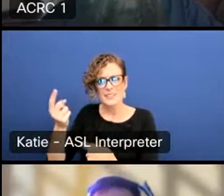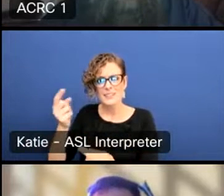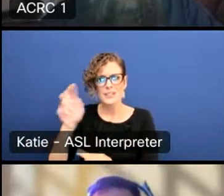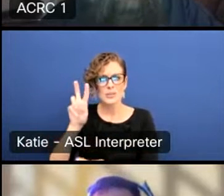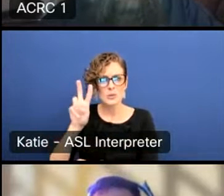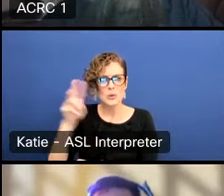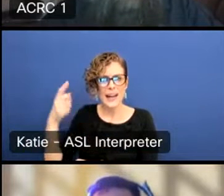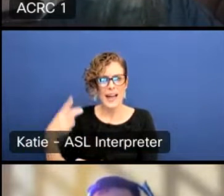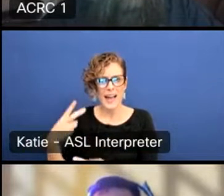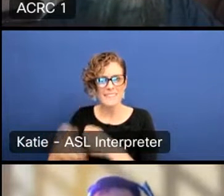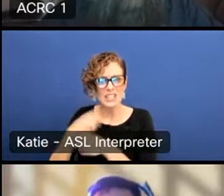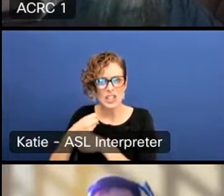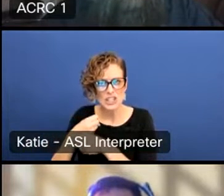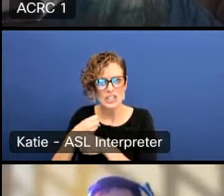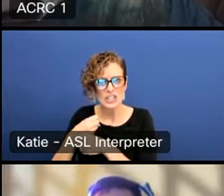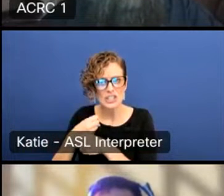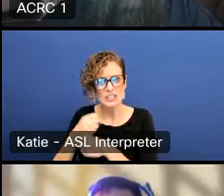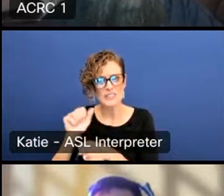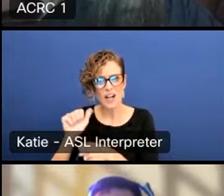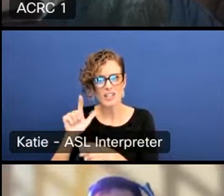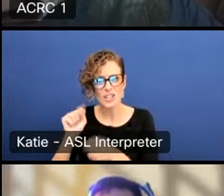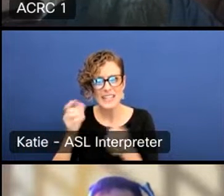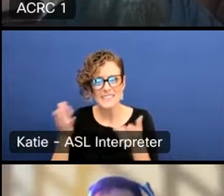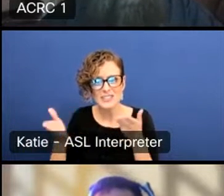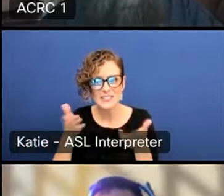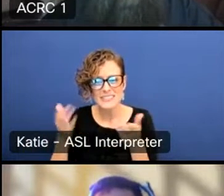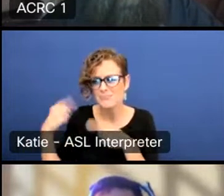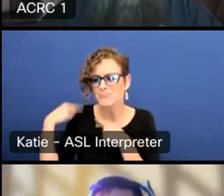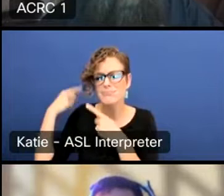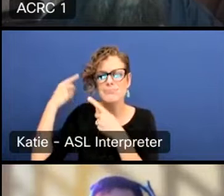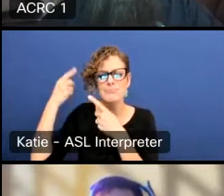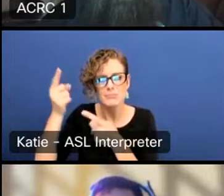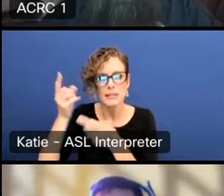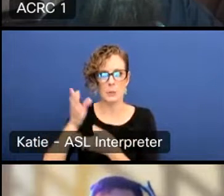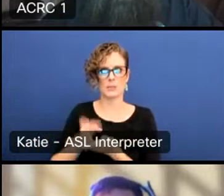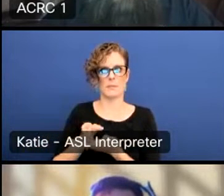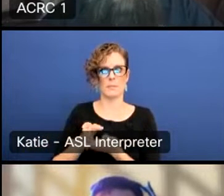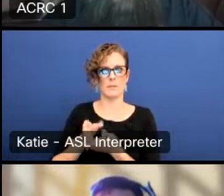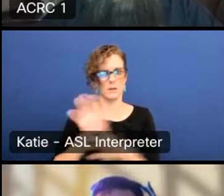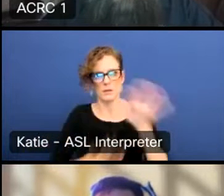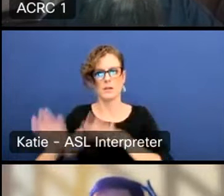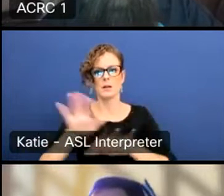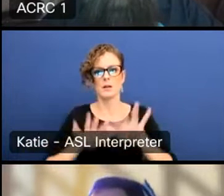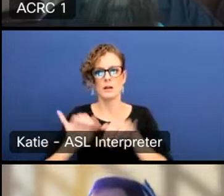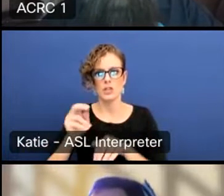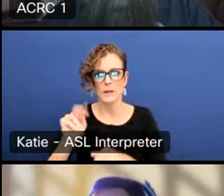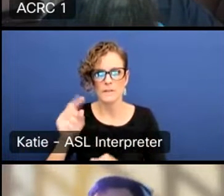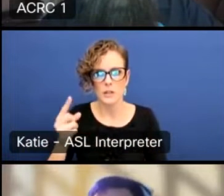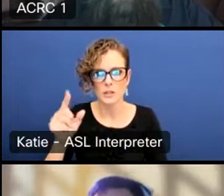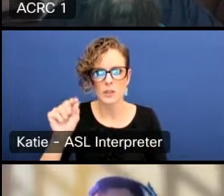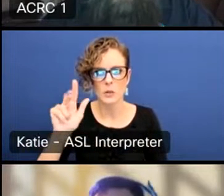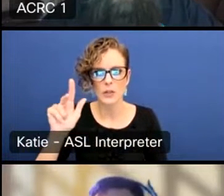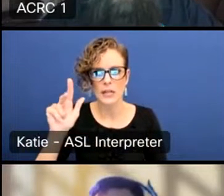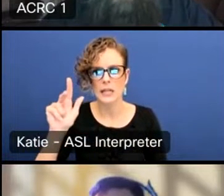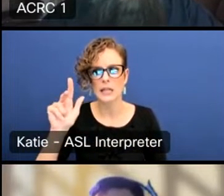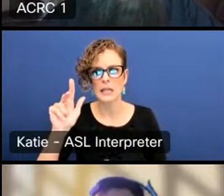2.5 years of services being delivered a certain way, and now we aren't going to anymore.